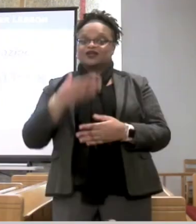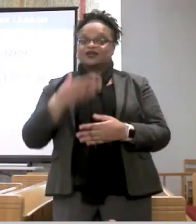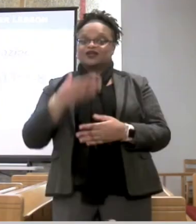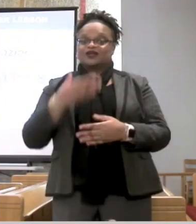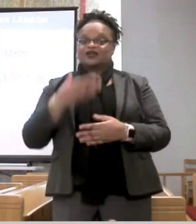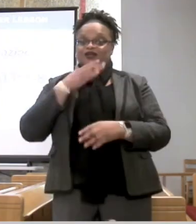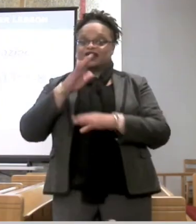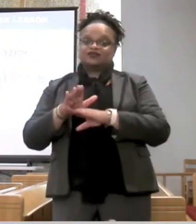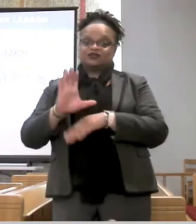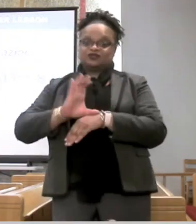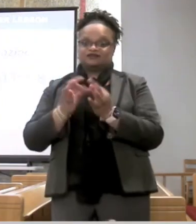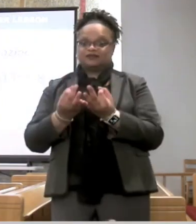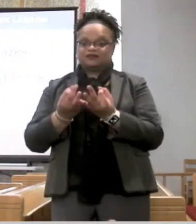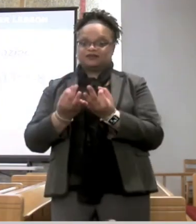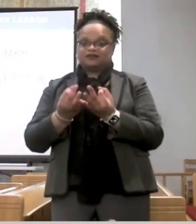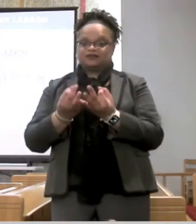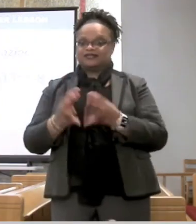Good afternoon, church.